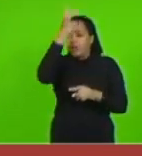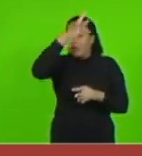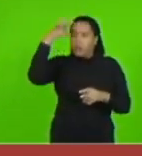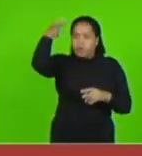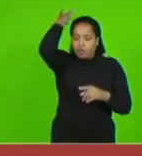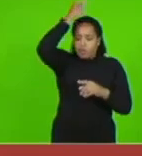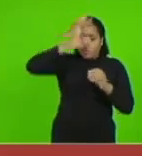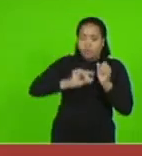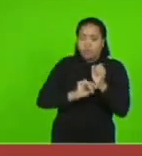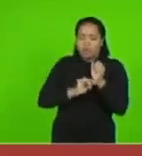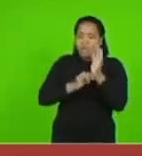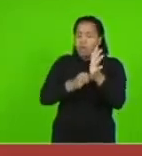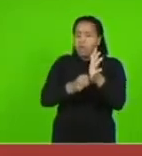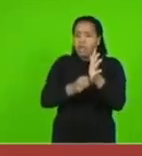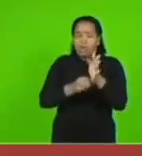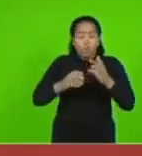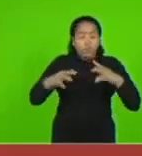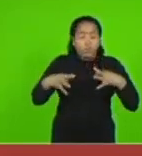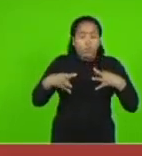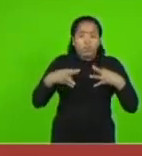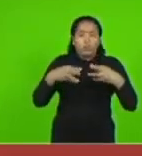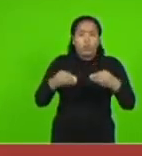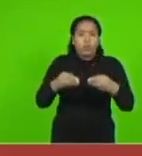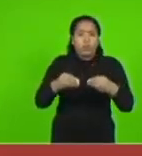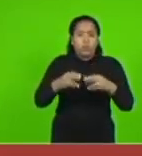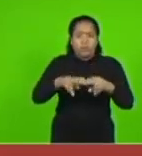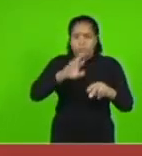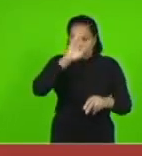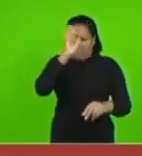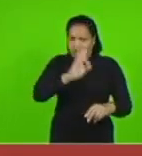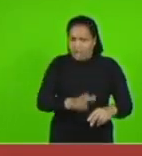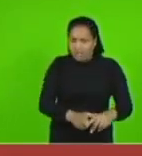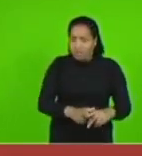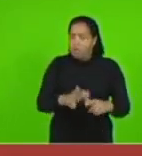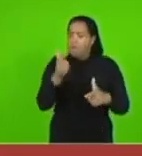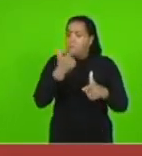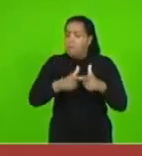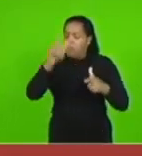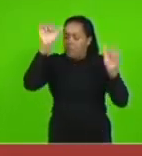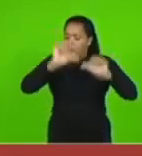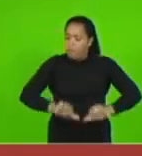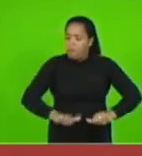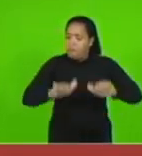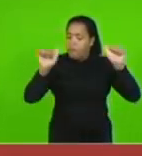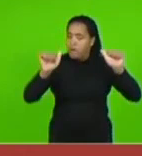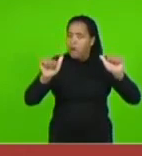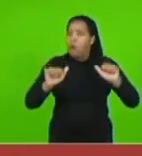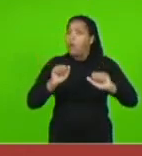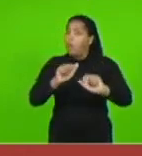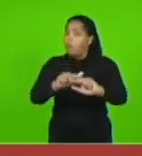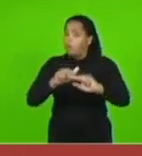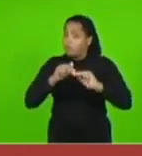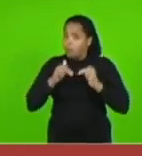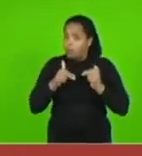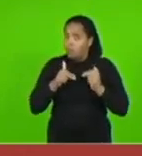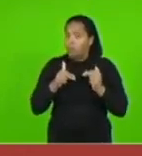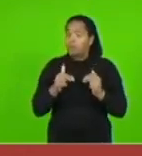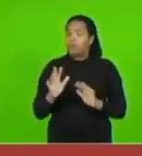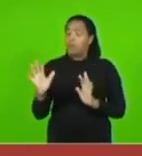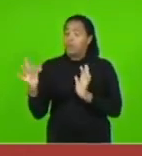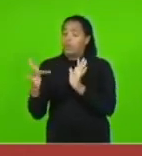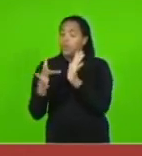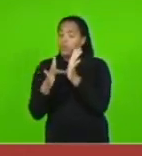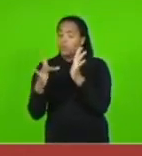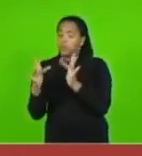the Holy Spirit has revealed all of these happenings. If we had let all of these things, if